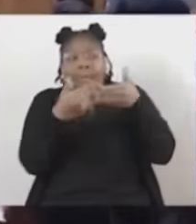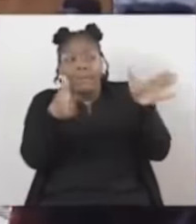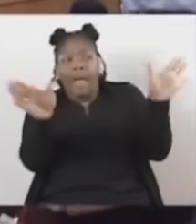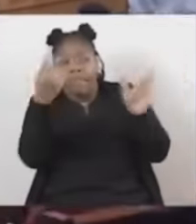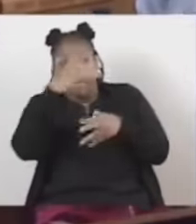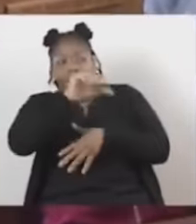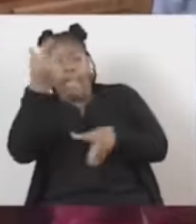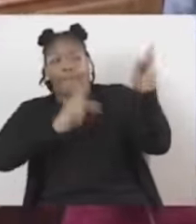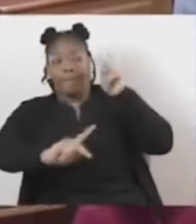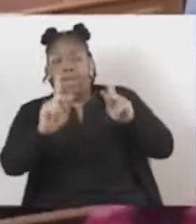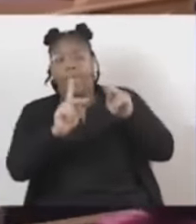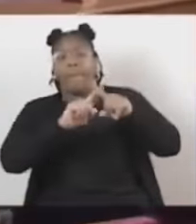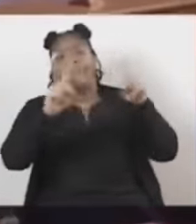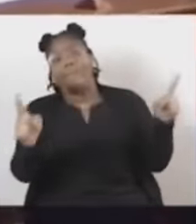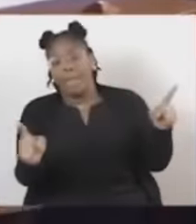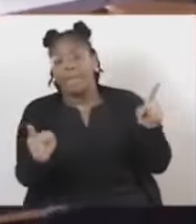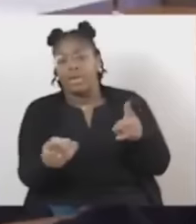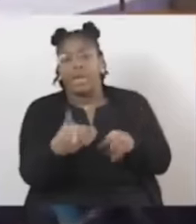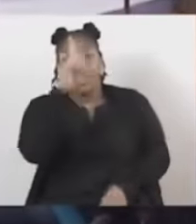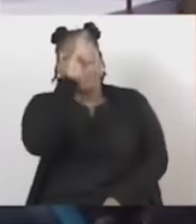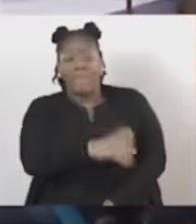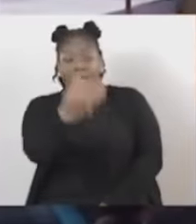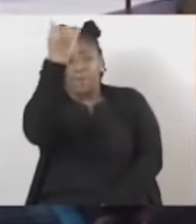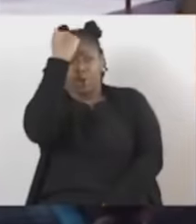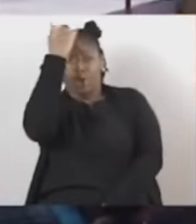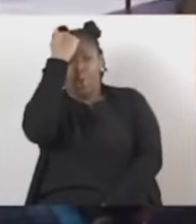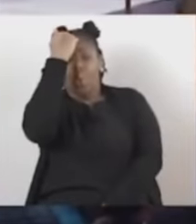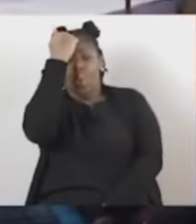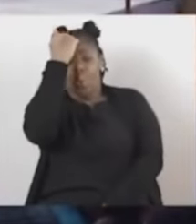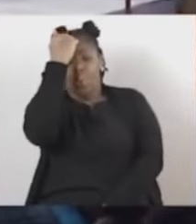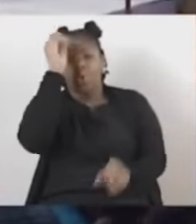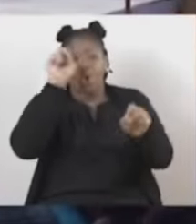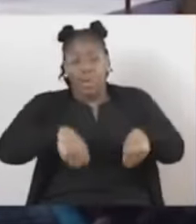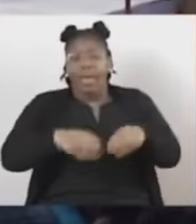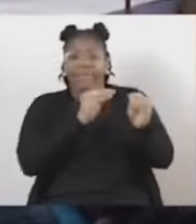there. But awareness becomes the dumping ground for baggage you don't need